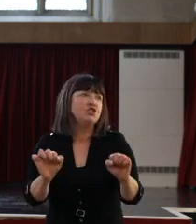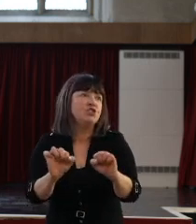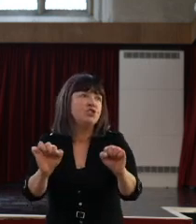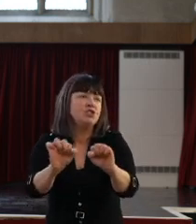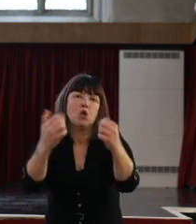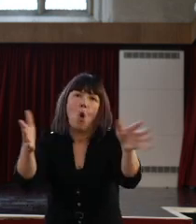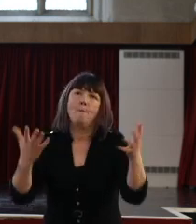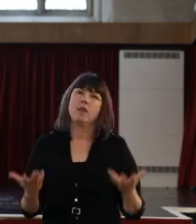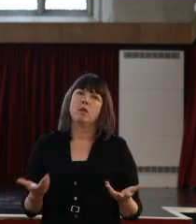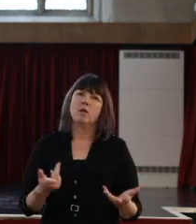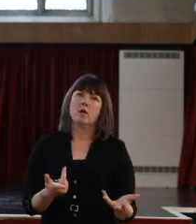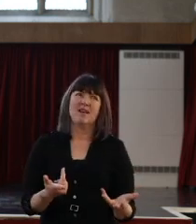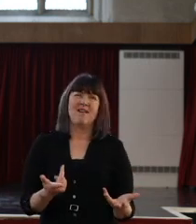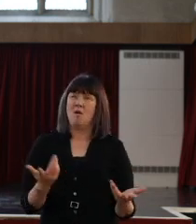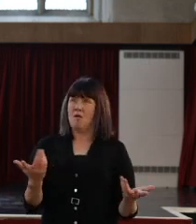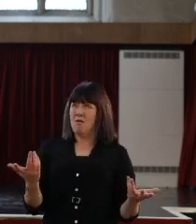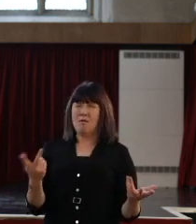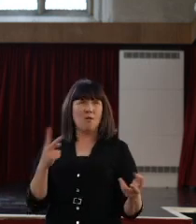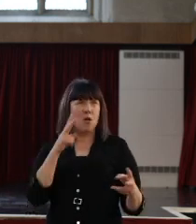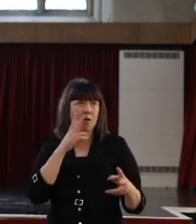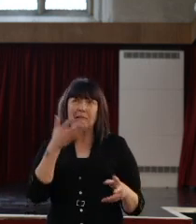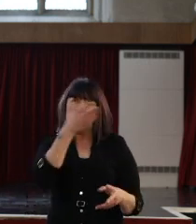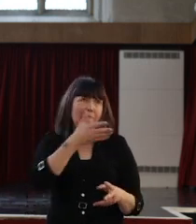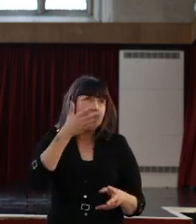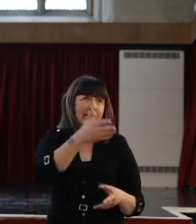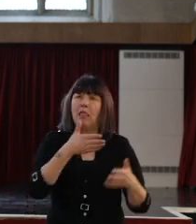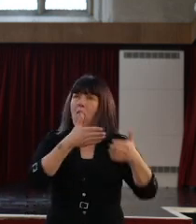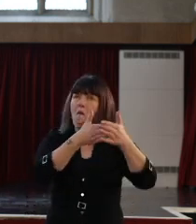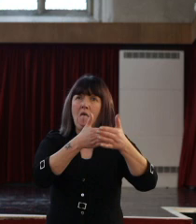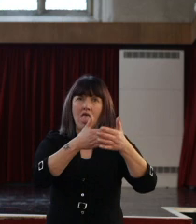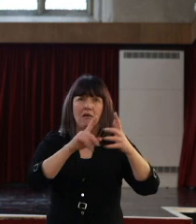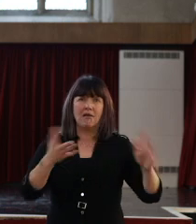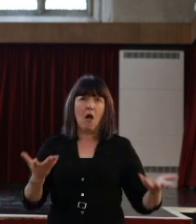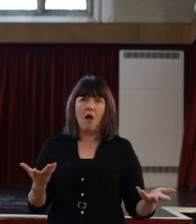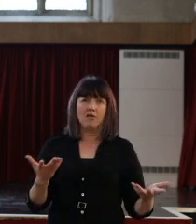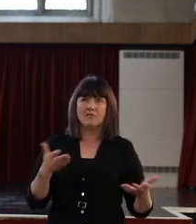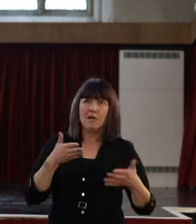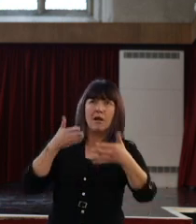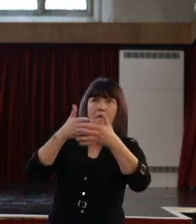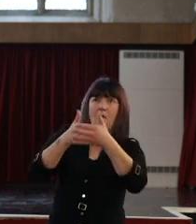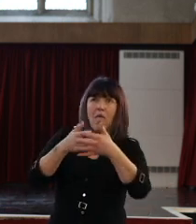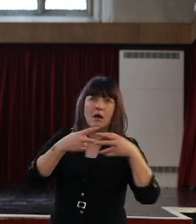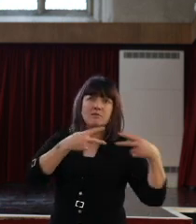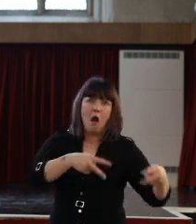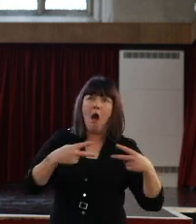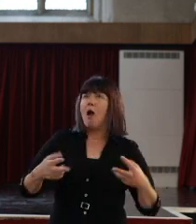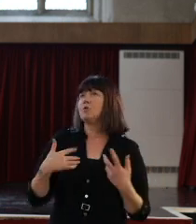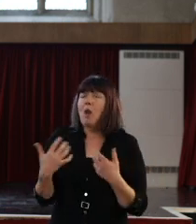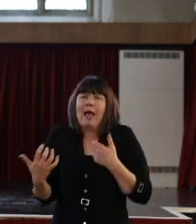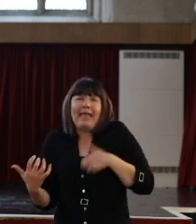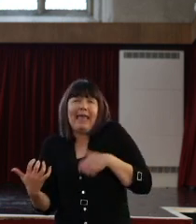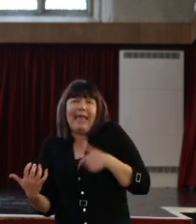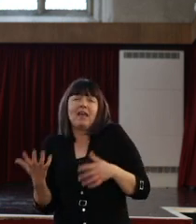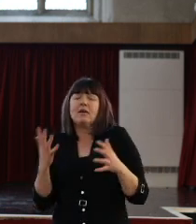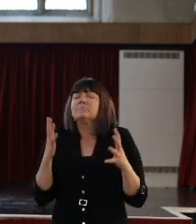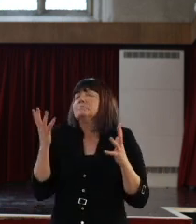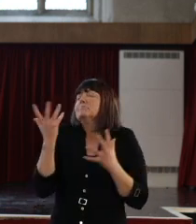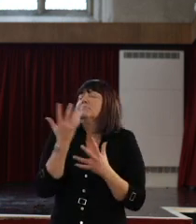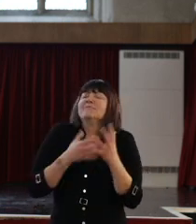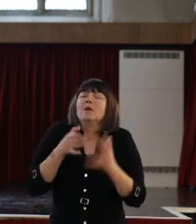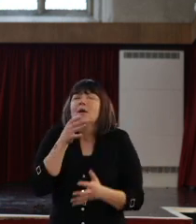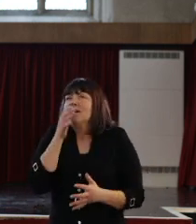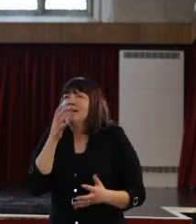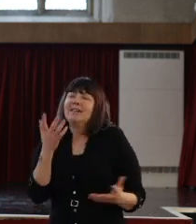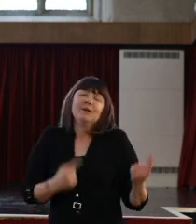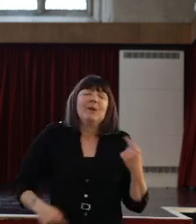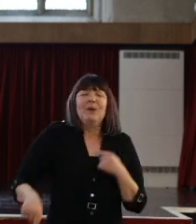felt without being able to watch a show or dance and sing your heart out at a gig, laugh at a comedian, or just be in communion